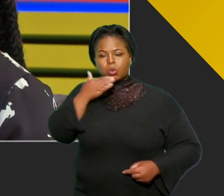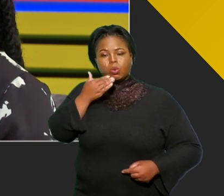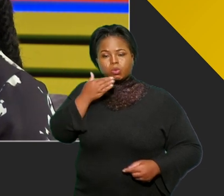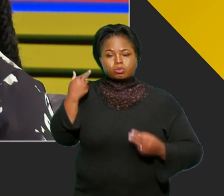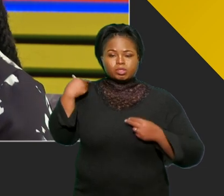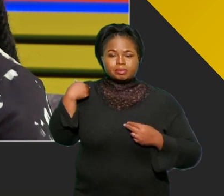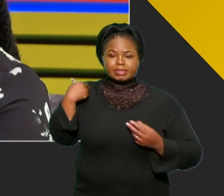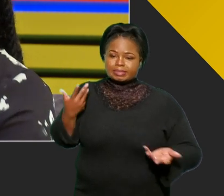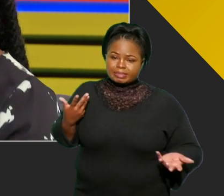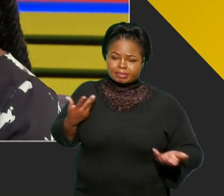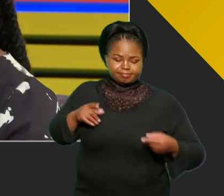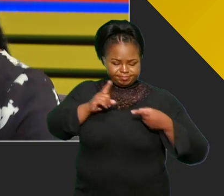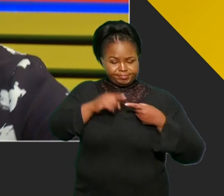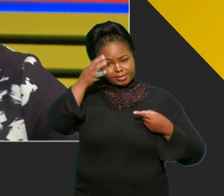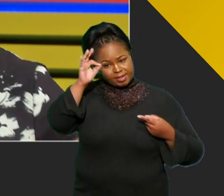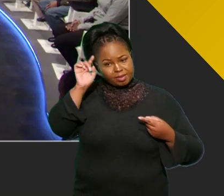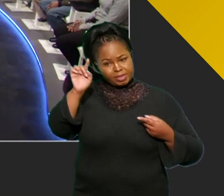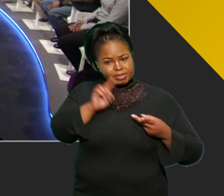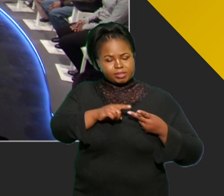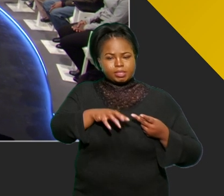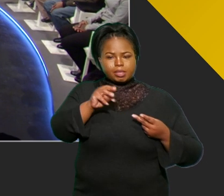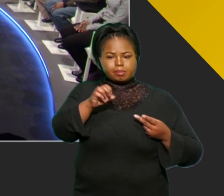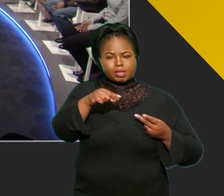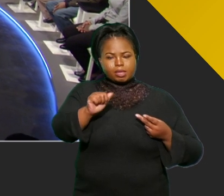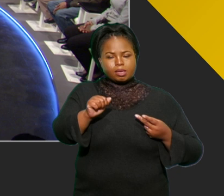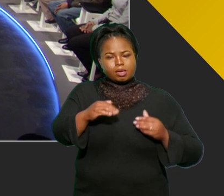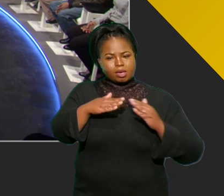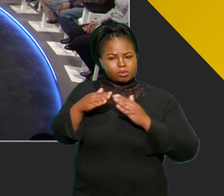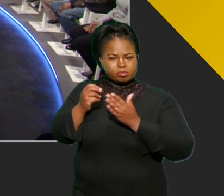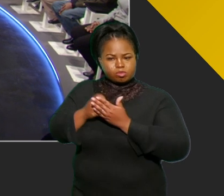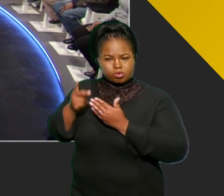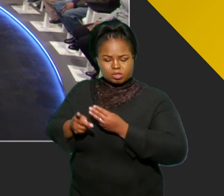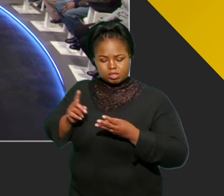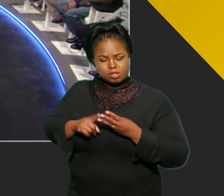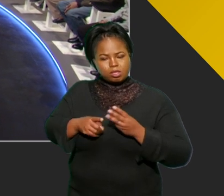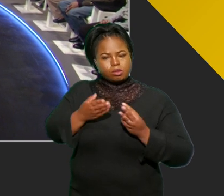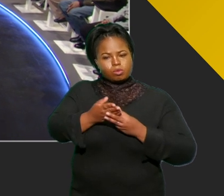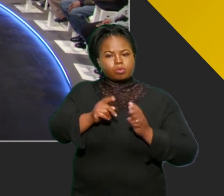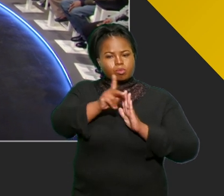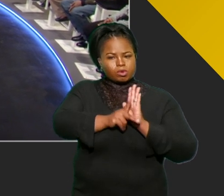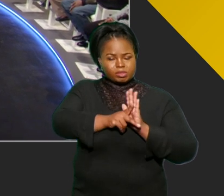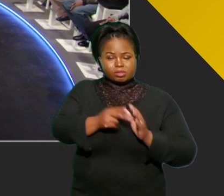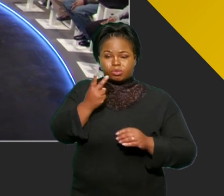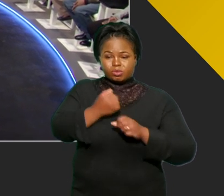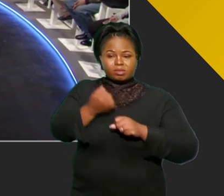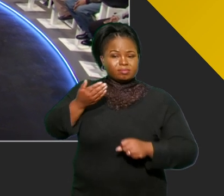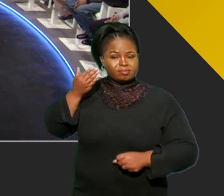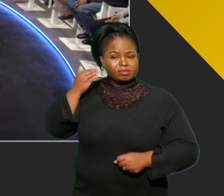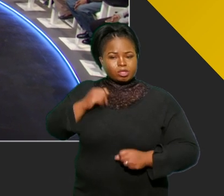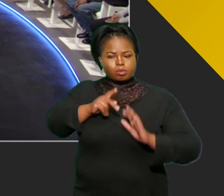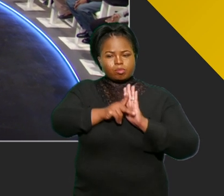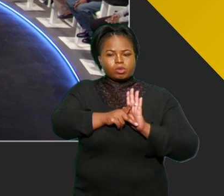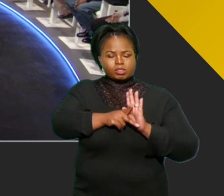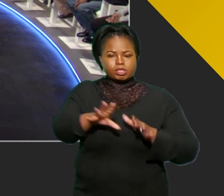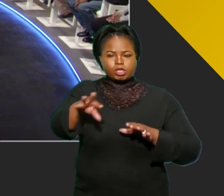box developments? Well, one, it's government through Bodi Mega housing projects and whatever, and also through policy instruments. Mm. 2 years ago, a policy called